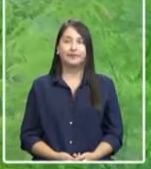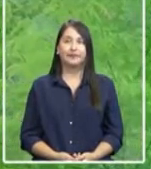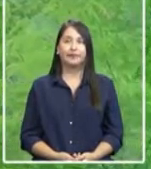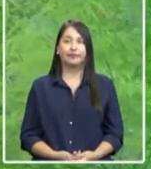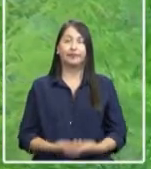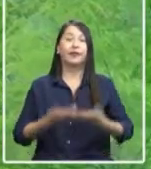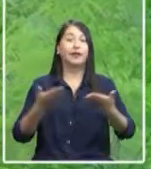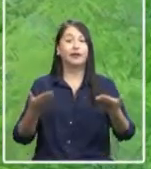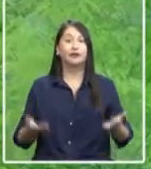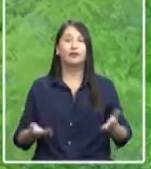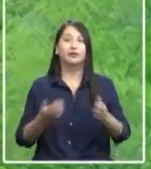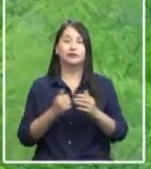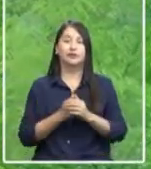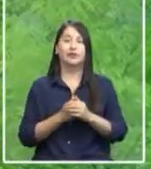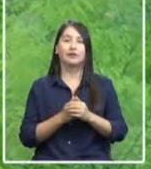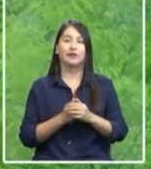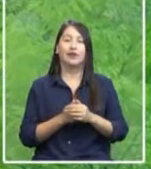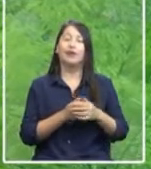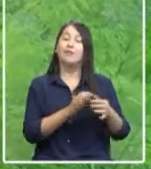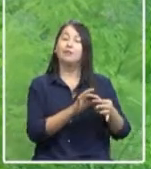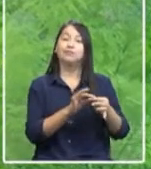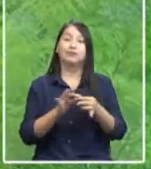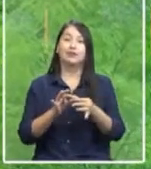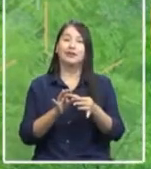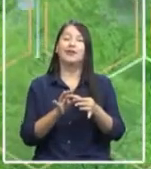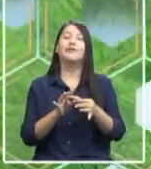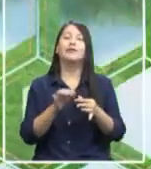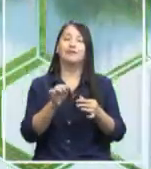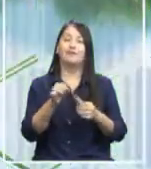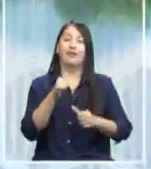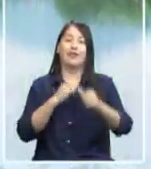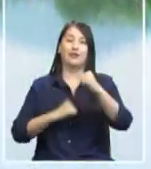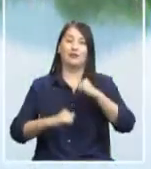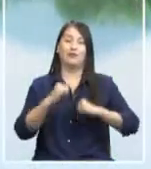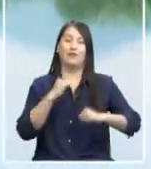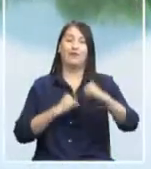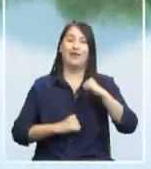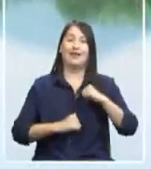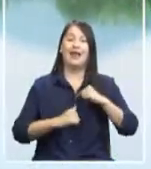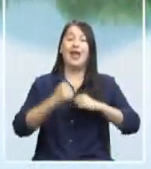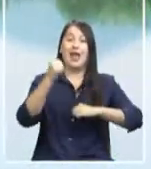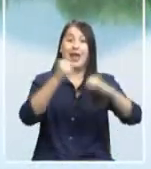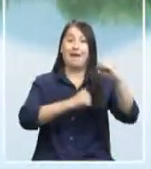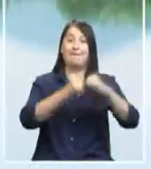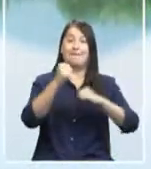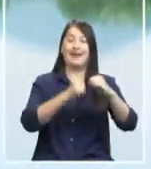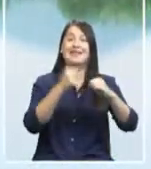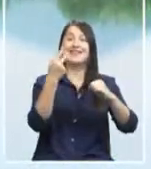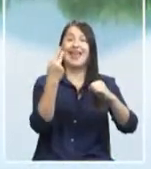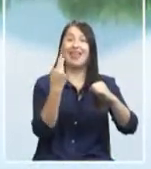the fisheries will decline more strongly. Countries like Chile